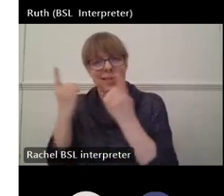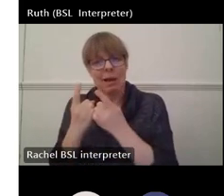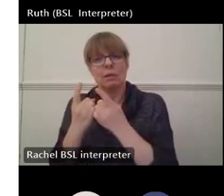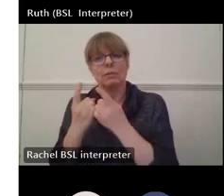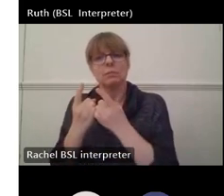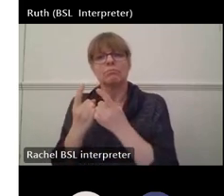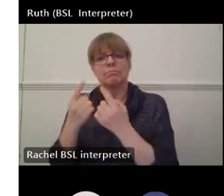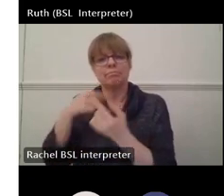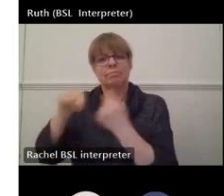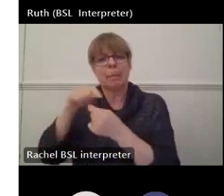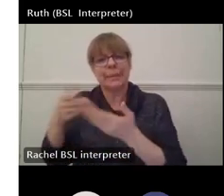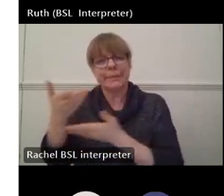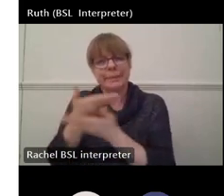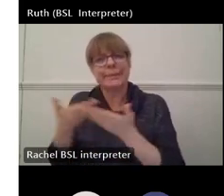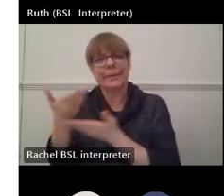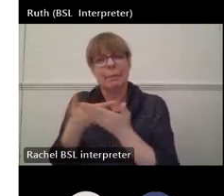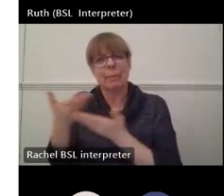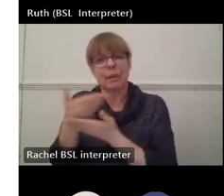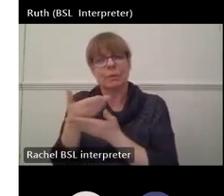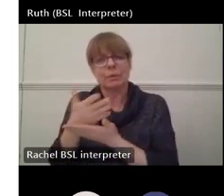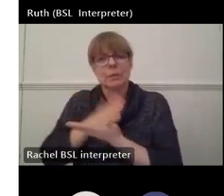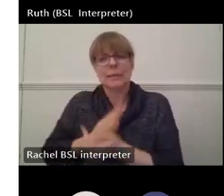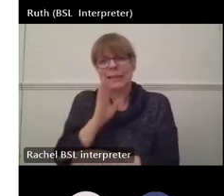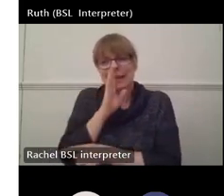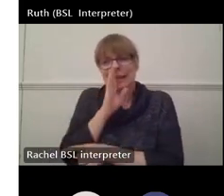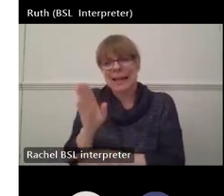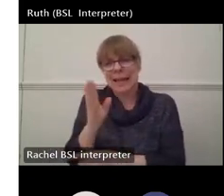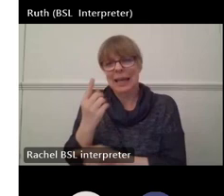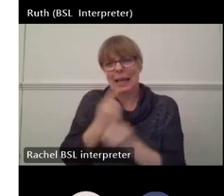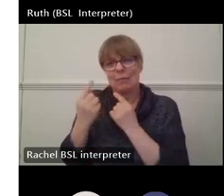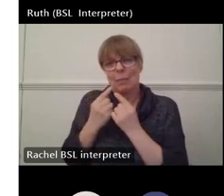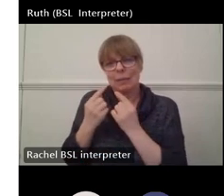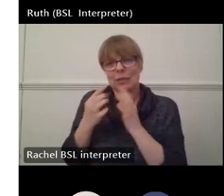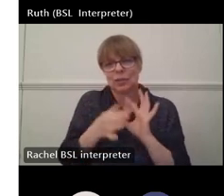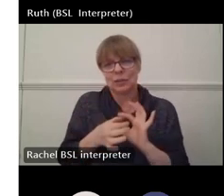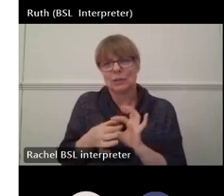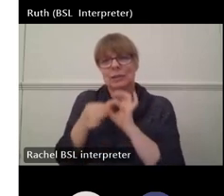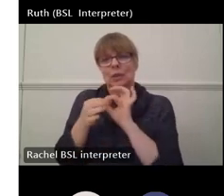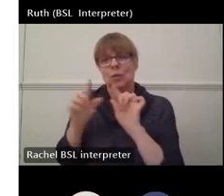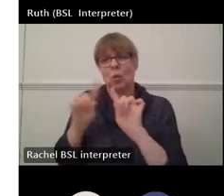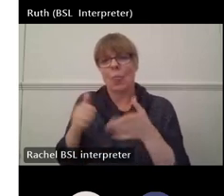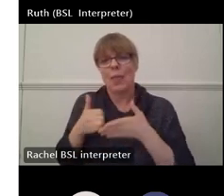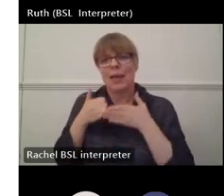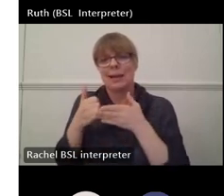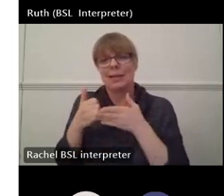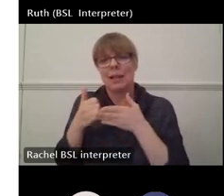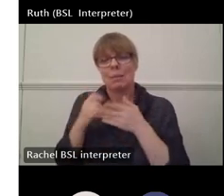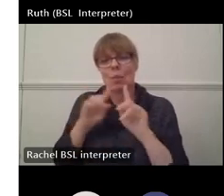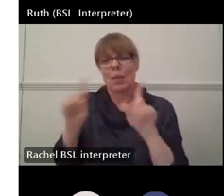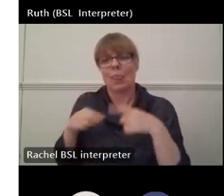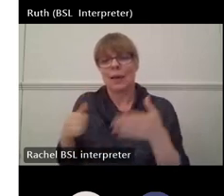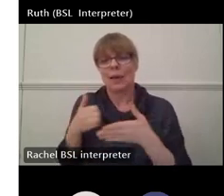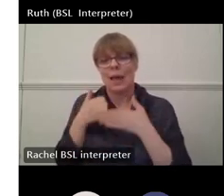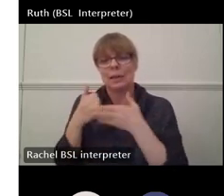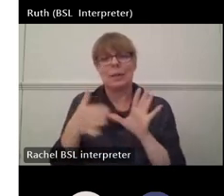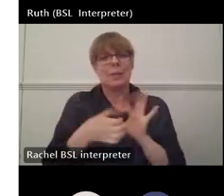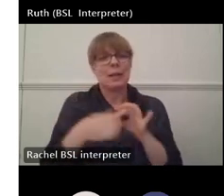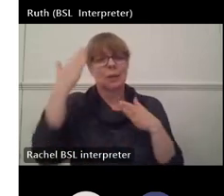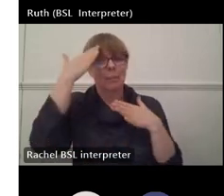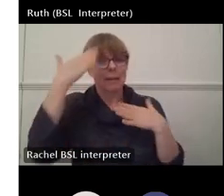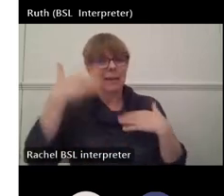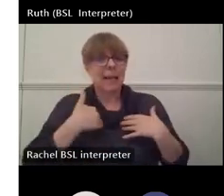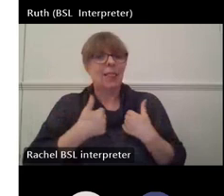about. And it also has to do with their mental health as well. So no, it's not